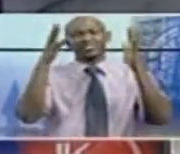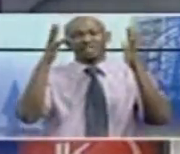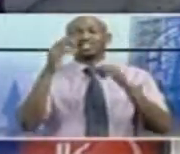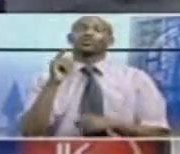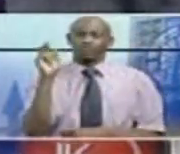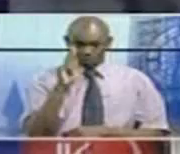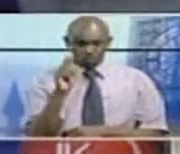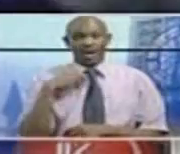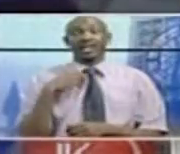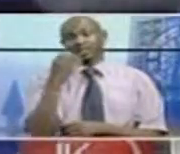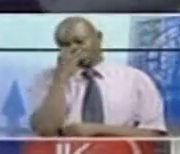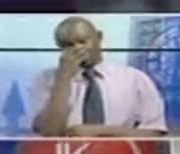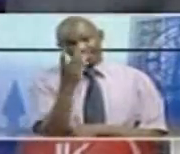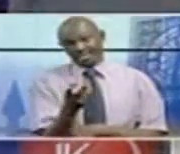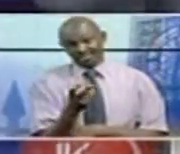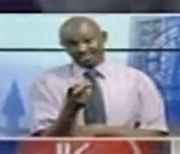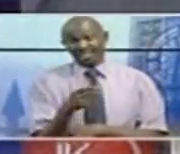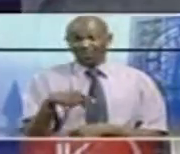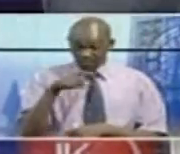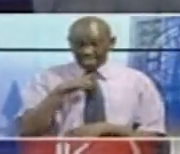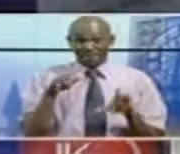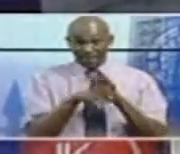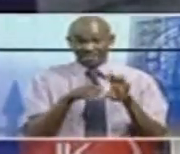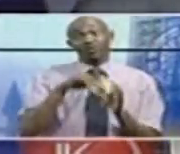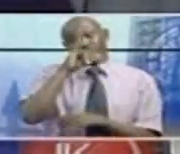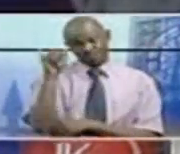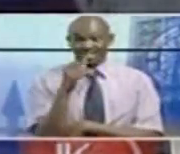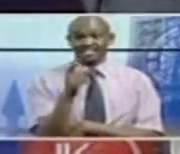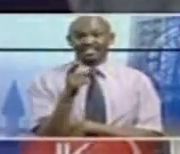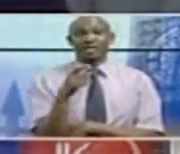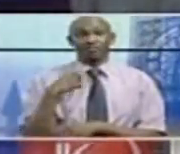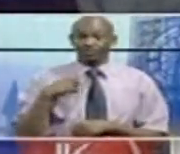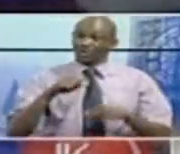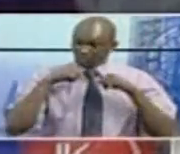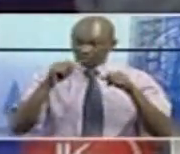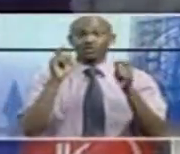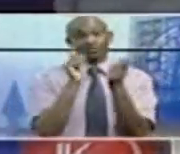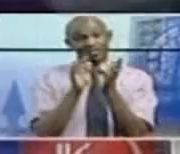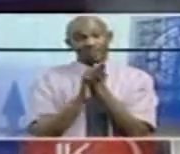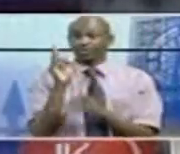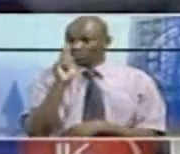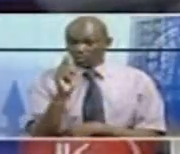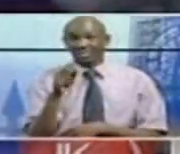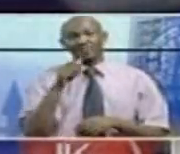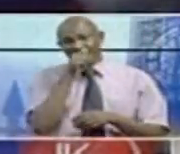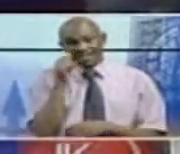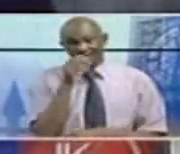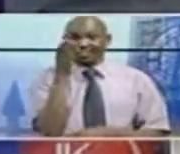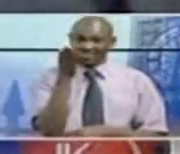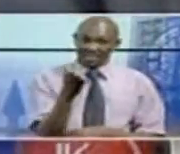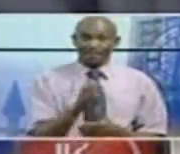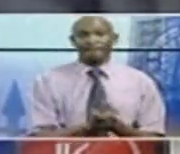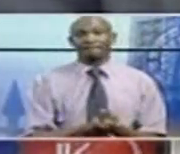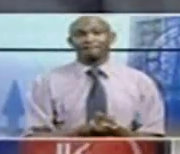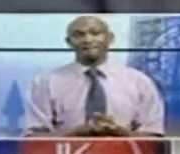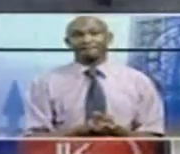Uhuru Kenyatta and William Ruto. We, as members of Jubilee Coalition, shall continue meeting Uhuru Kenyatta in his private and again, public residence.